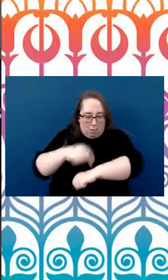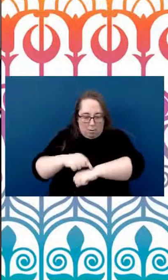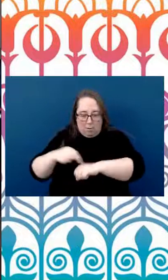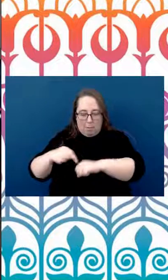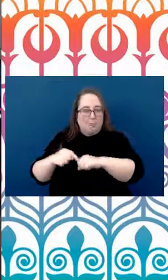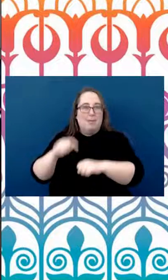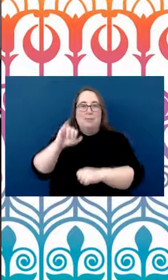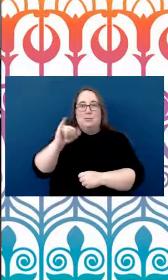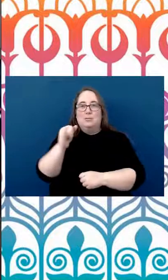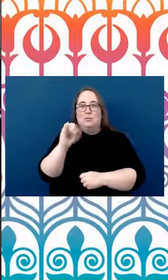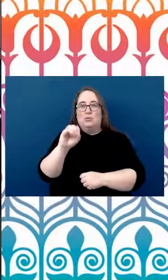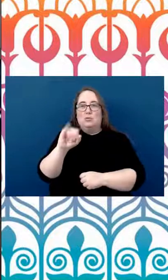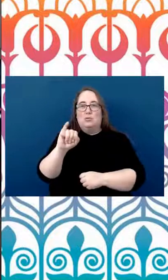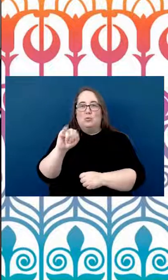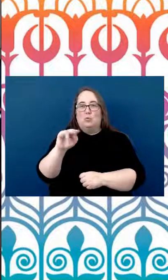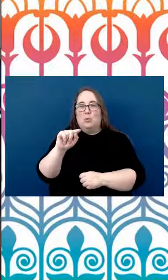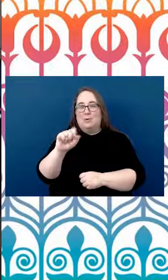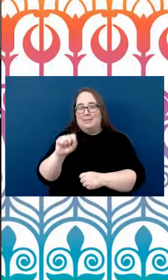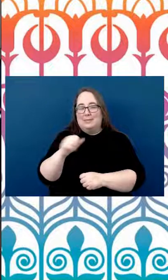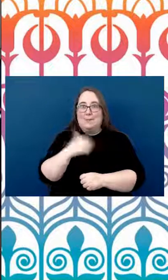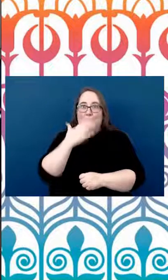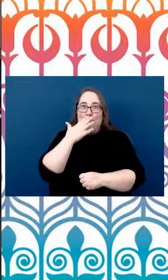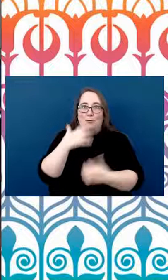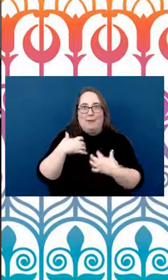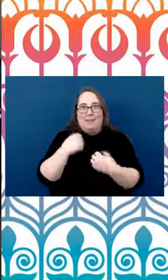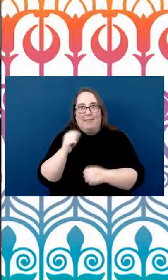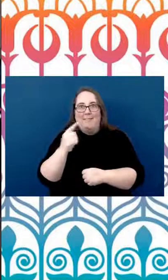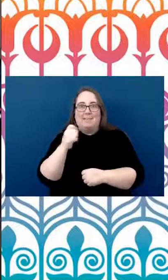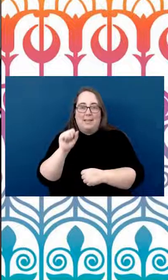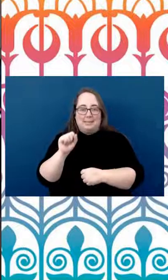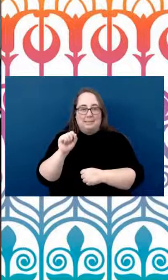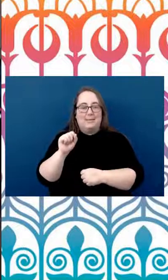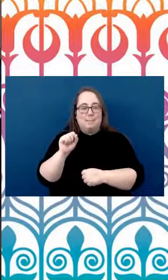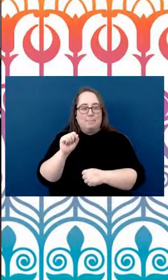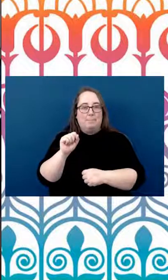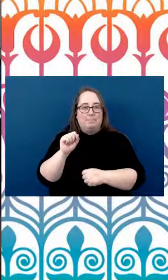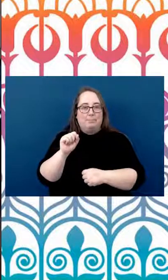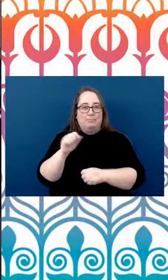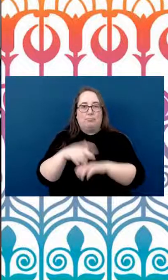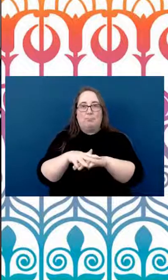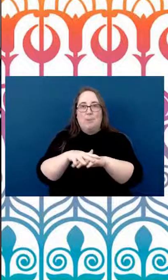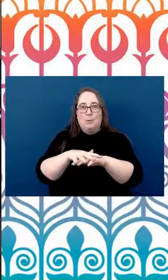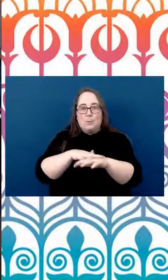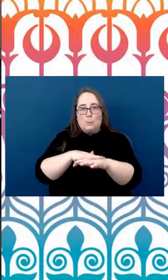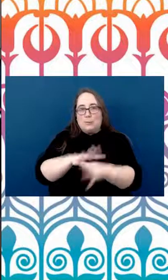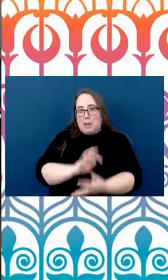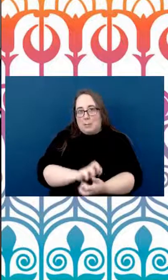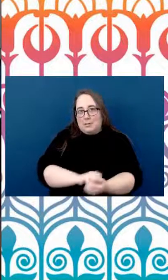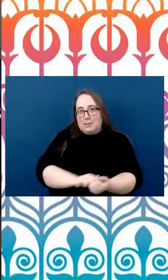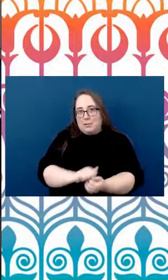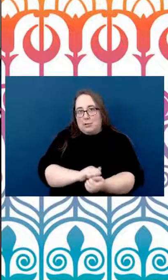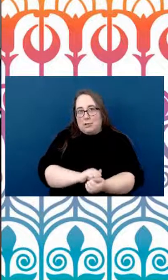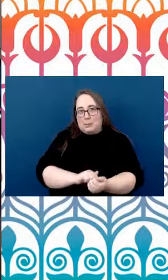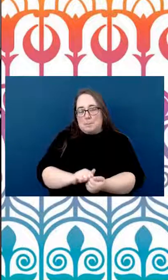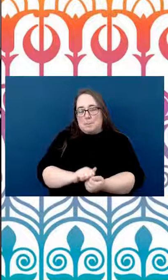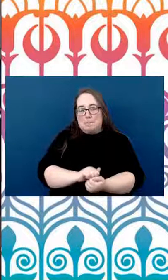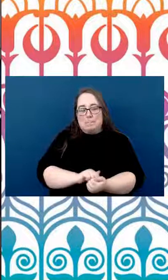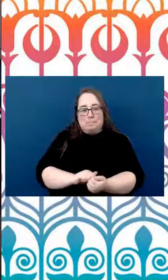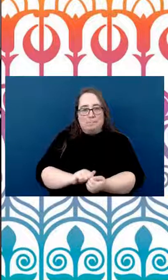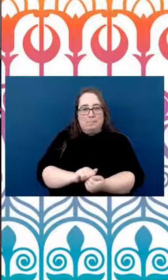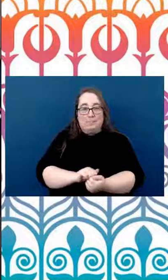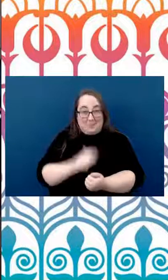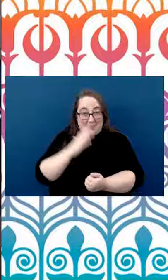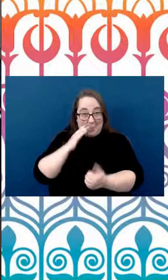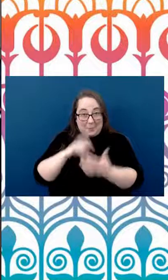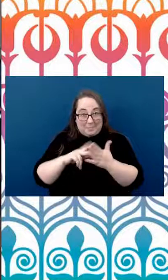of avocado has good healthy fats, it kind of slows down your digestive system. You know what that